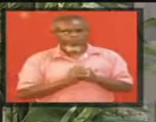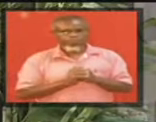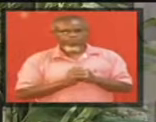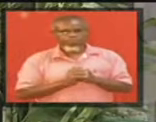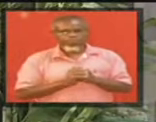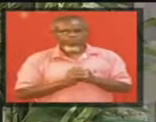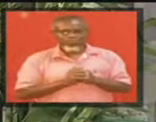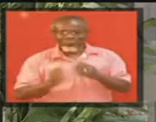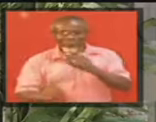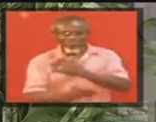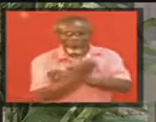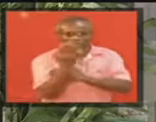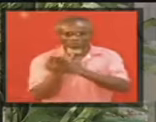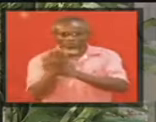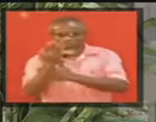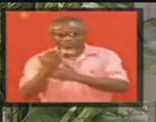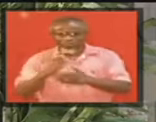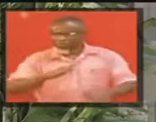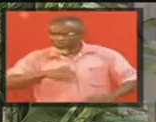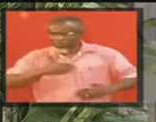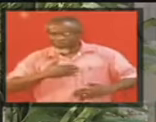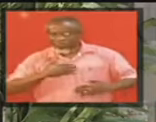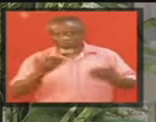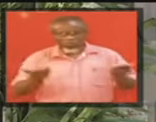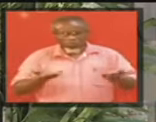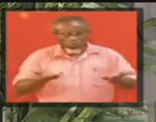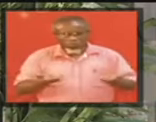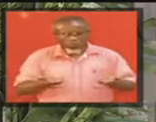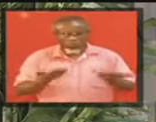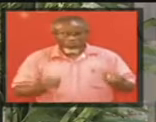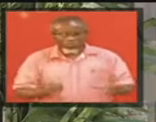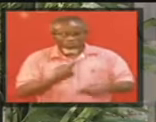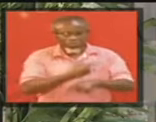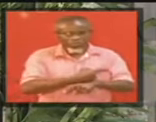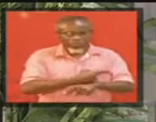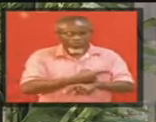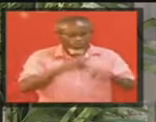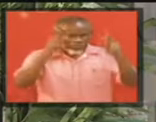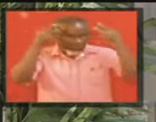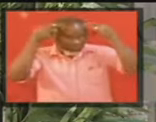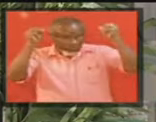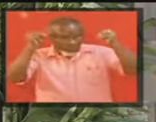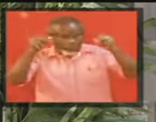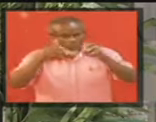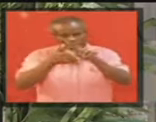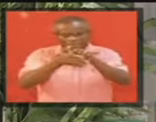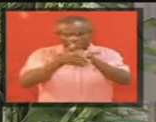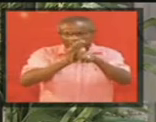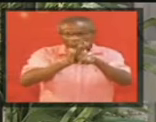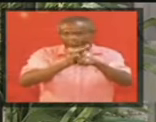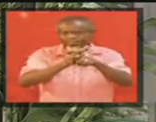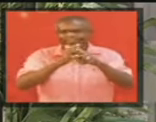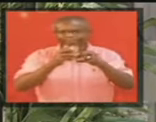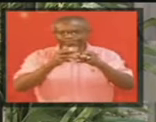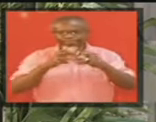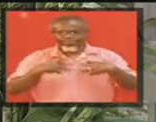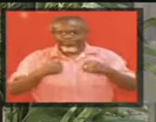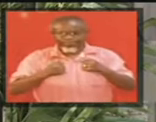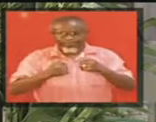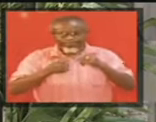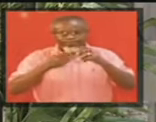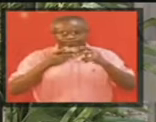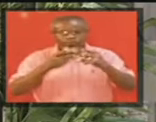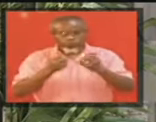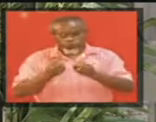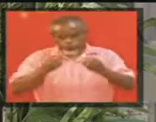Good morning. We are pleased that you are back with us today for the Ministry of Health's virtual media conference, which delivers